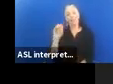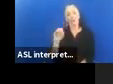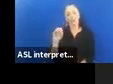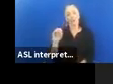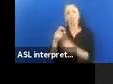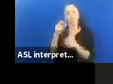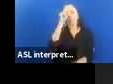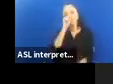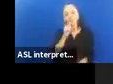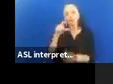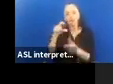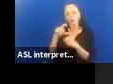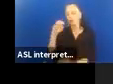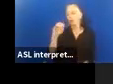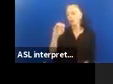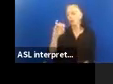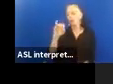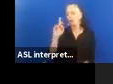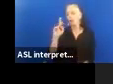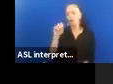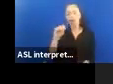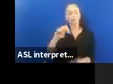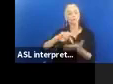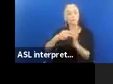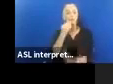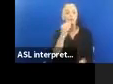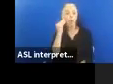word oikos, which means home.